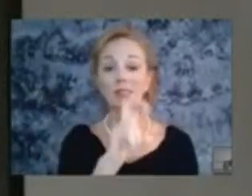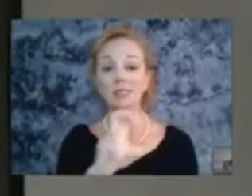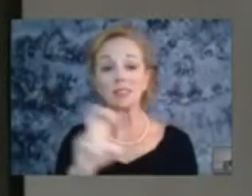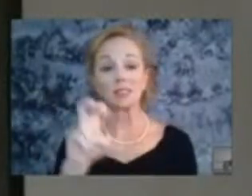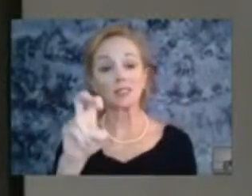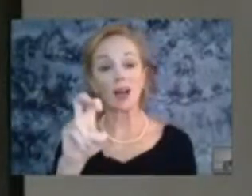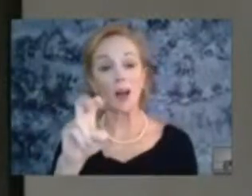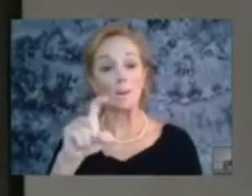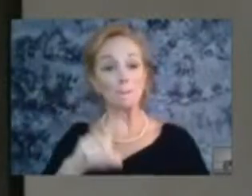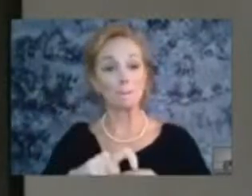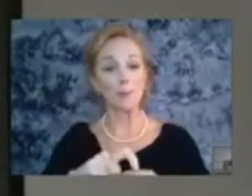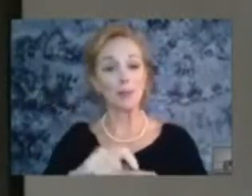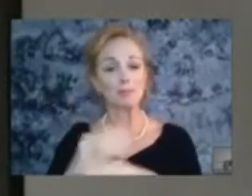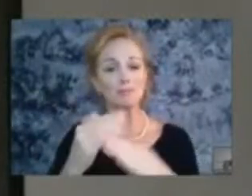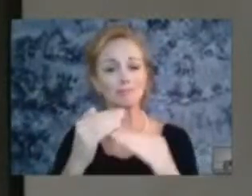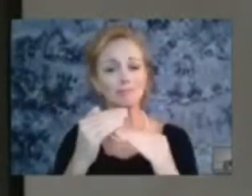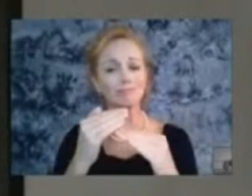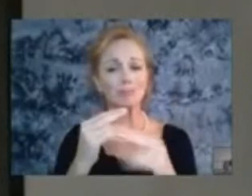So